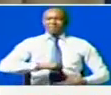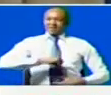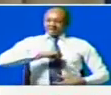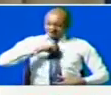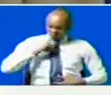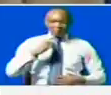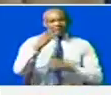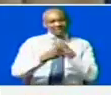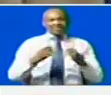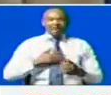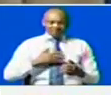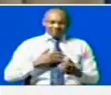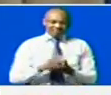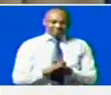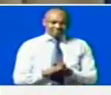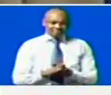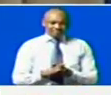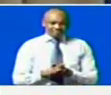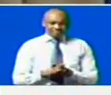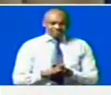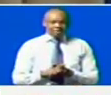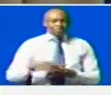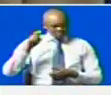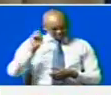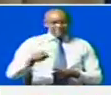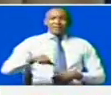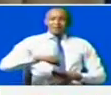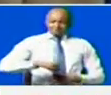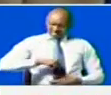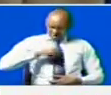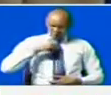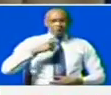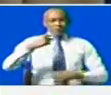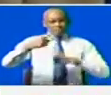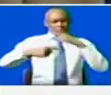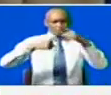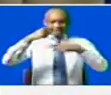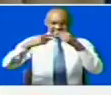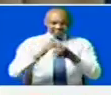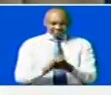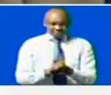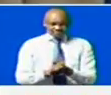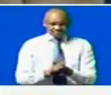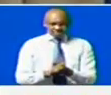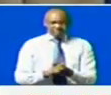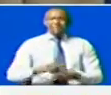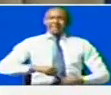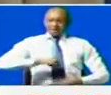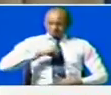of our nation, to be proud of our progress, to be